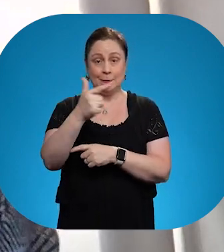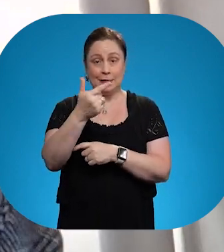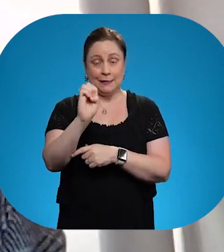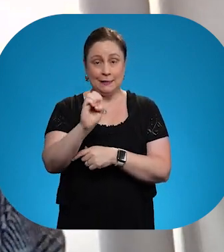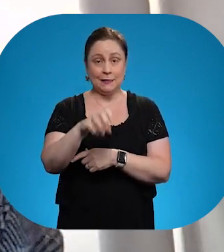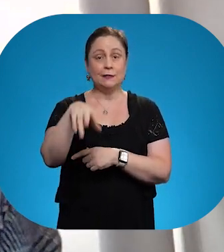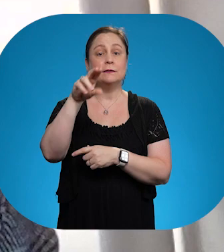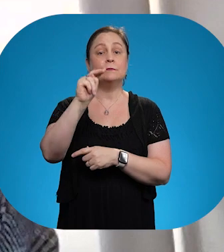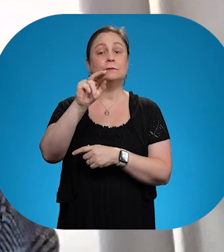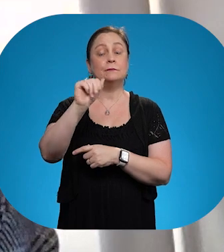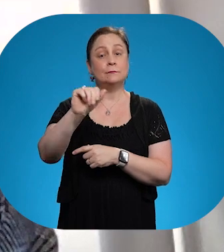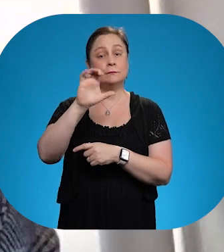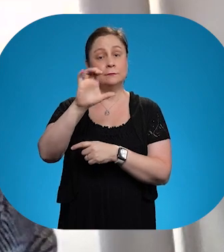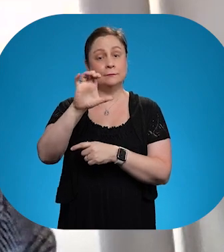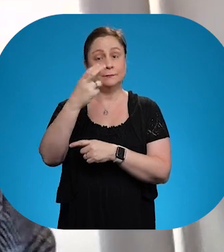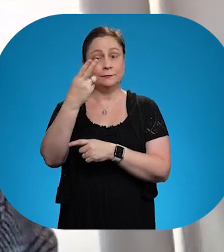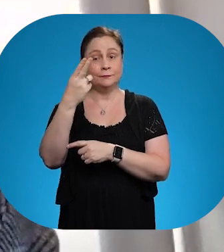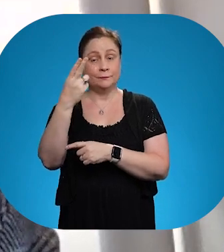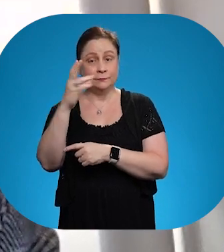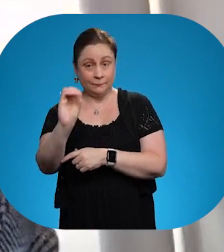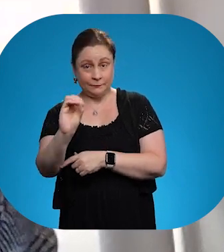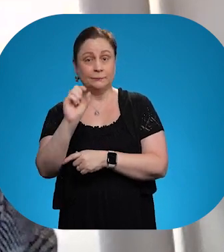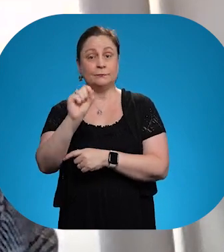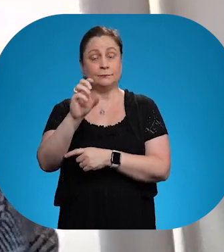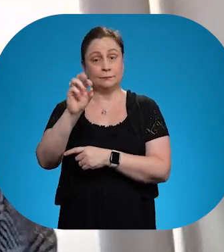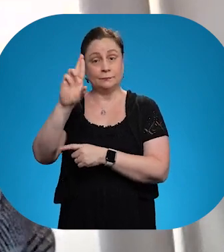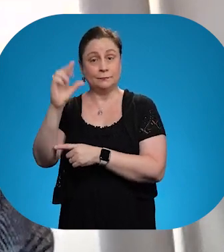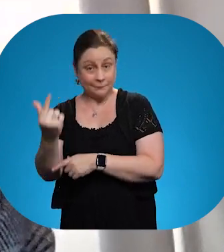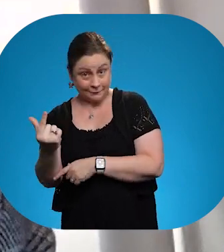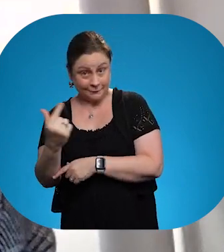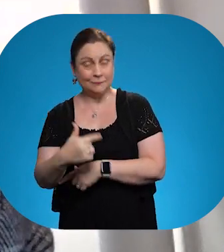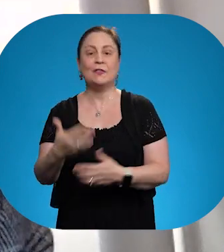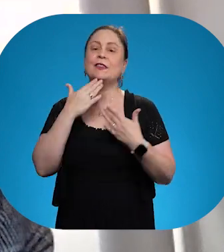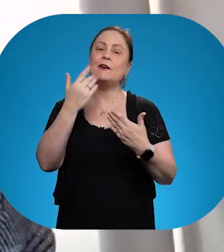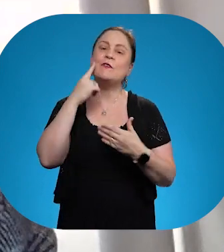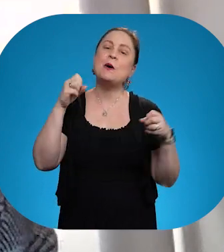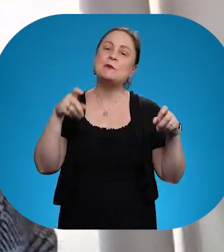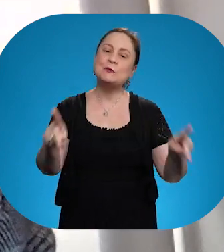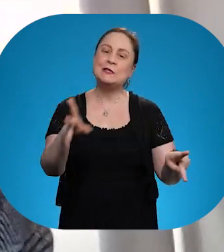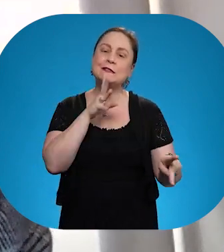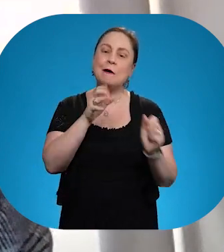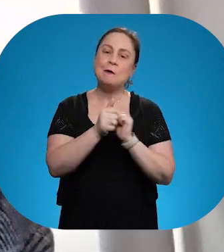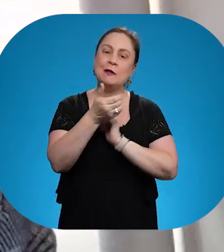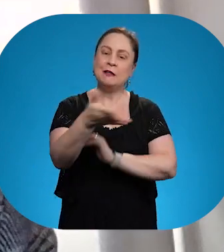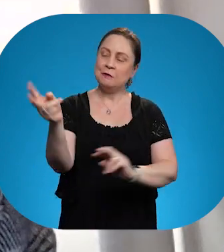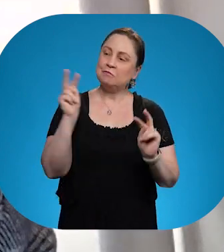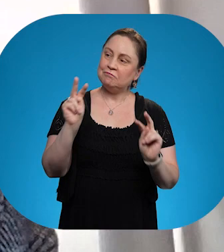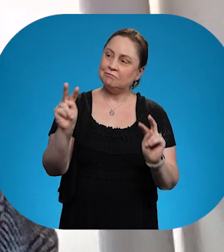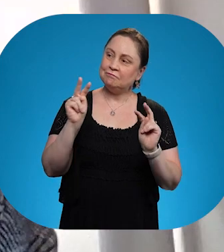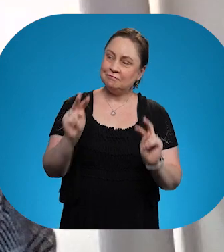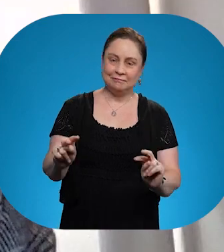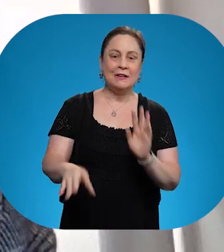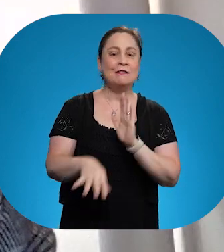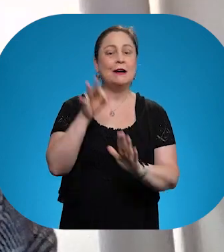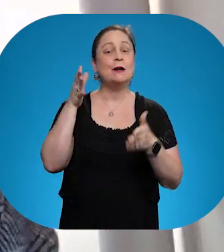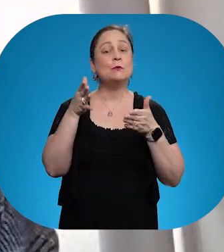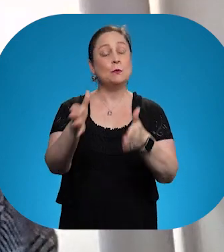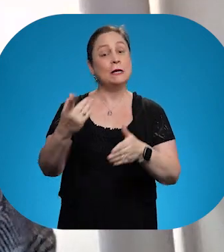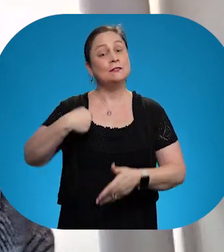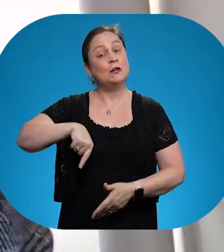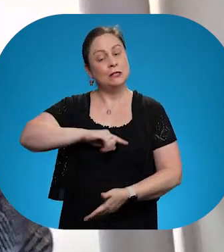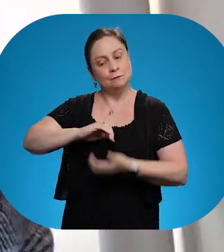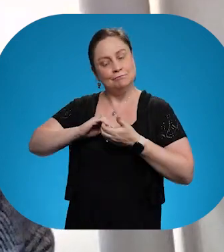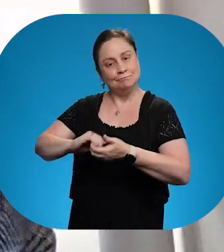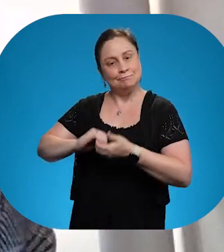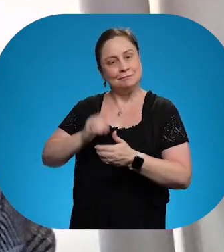on NACCHO.org. Thank you so much for the opportunity to speak with you all, and I look forward to finding ways for